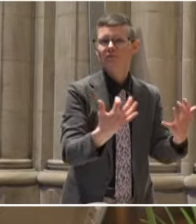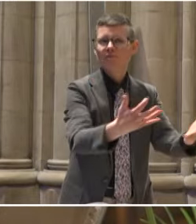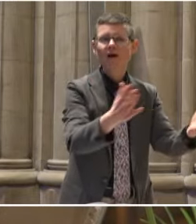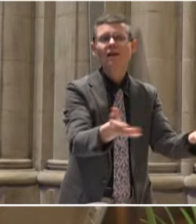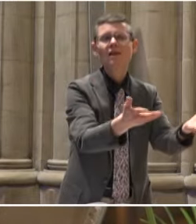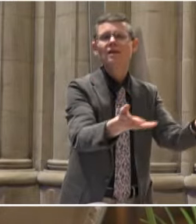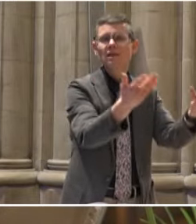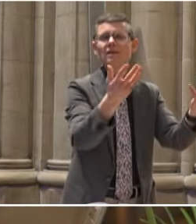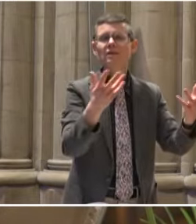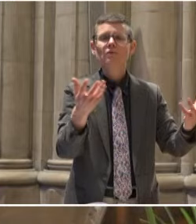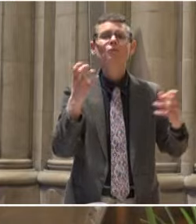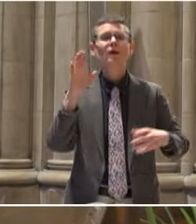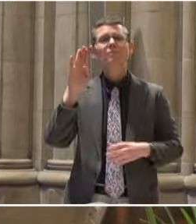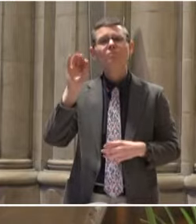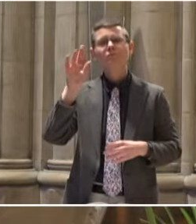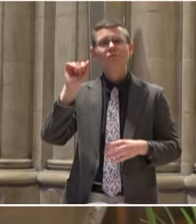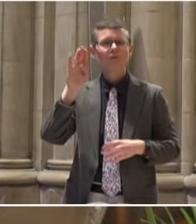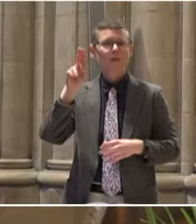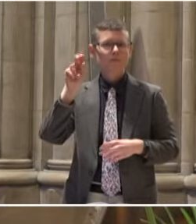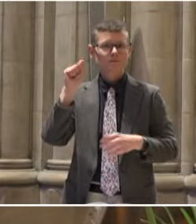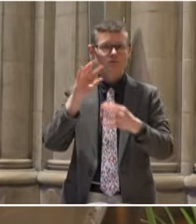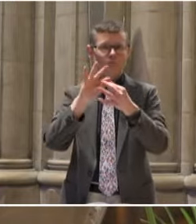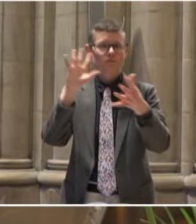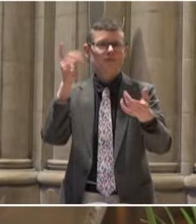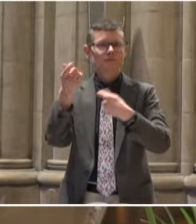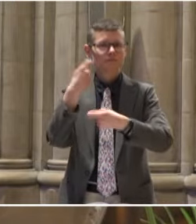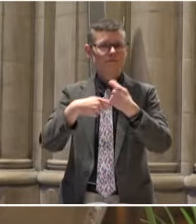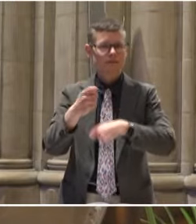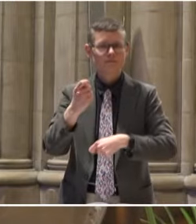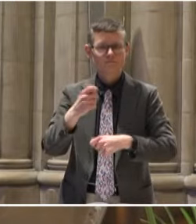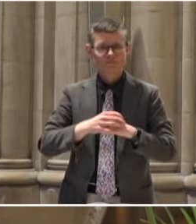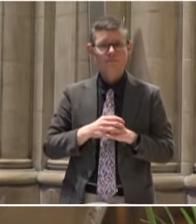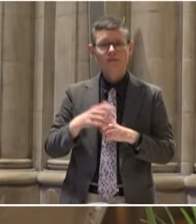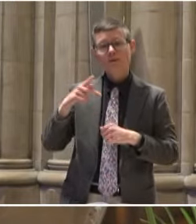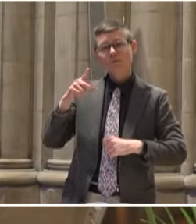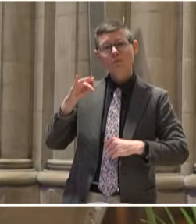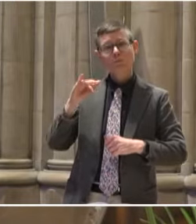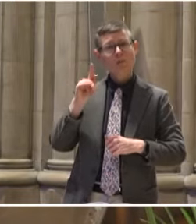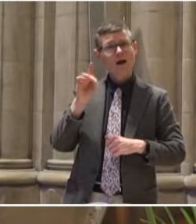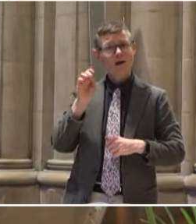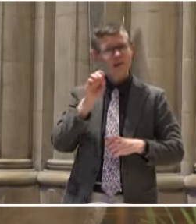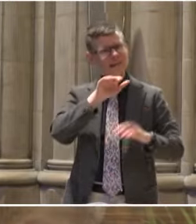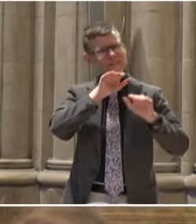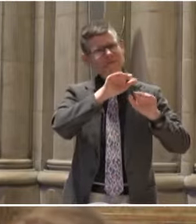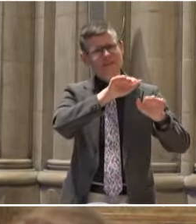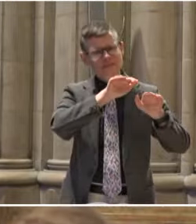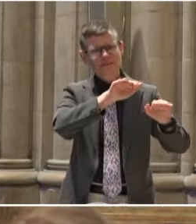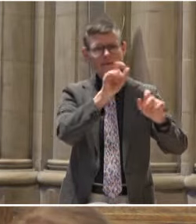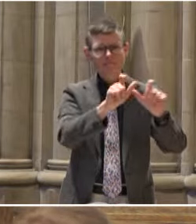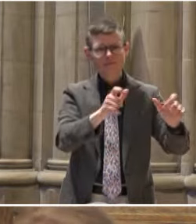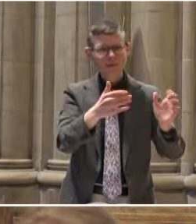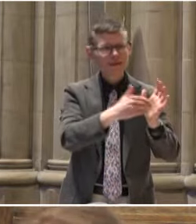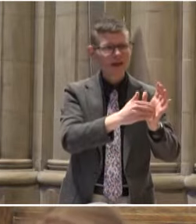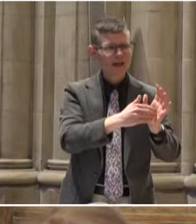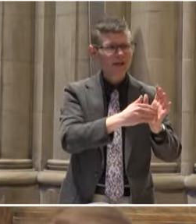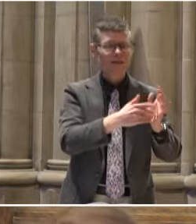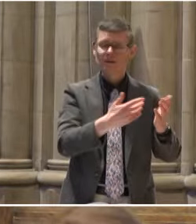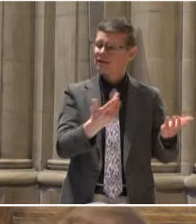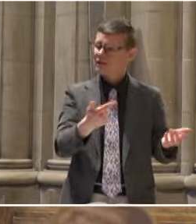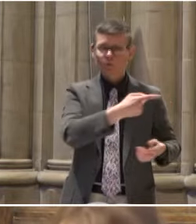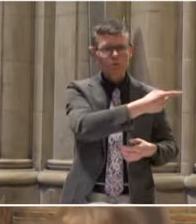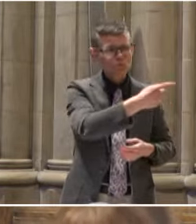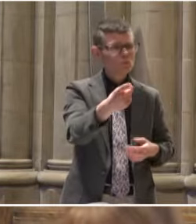release Barabbas for them instead. Pilate spoke to them again. "Then do what you wish me